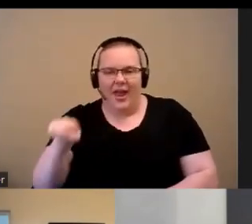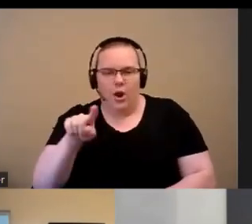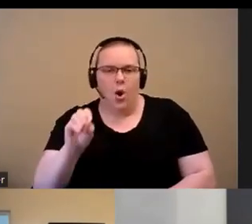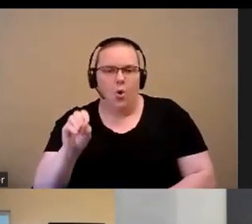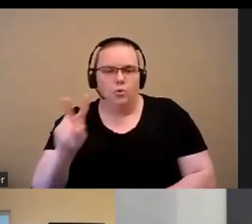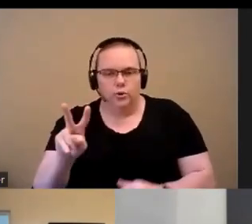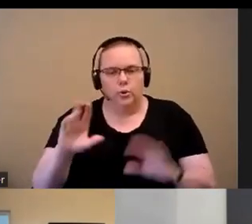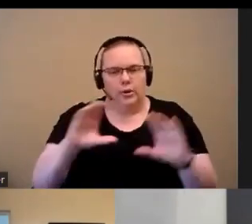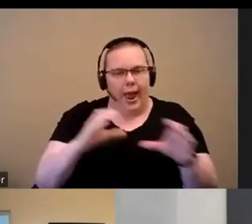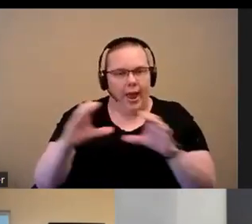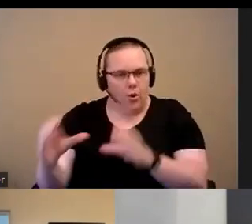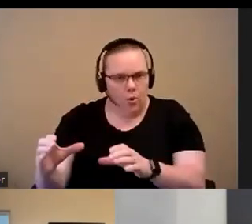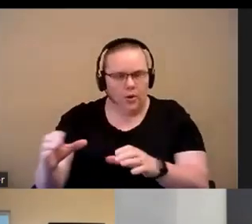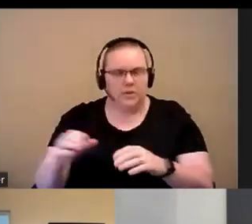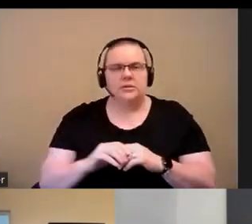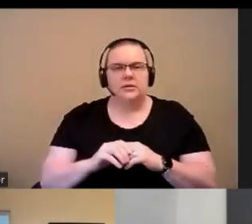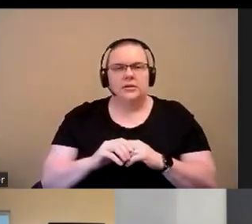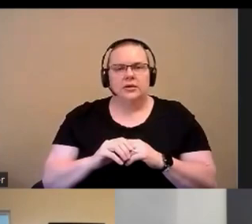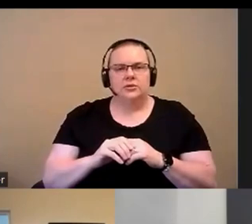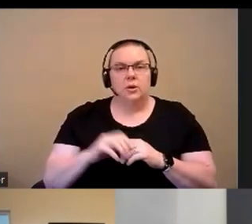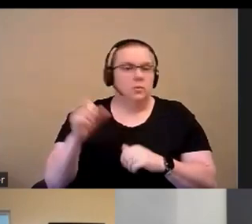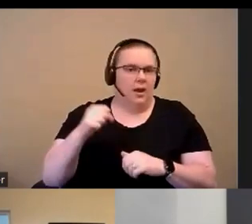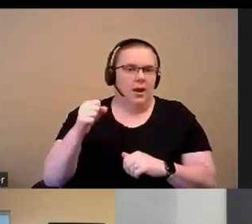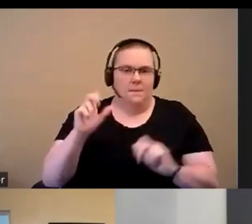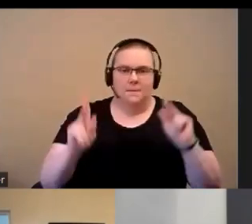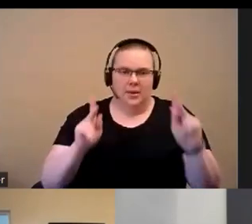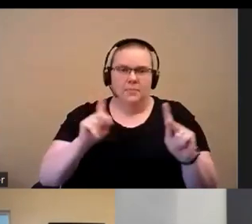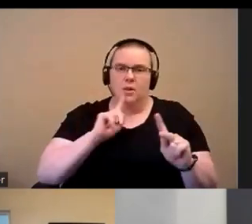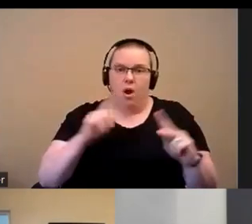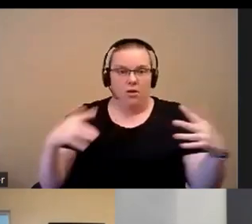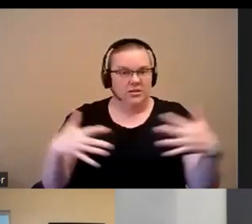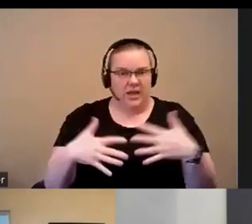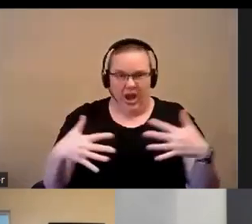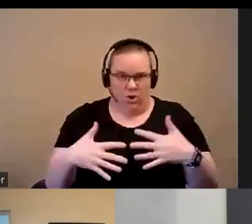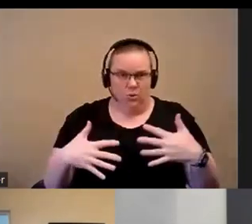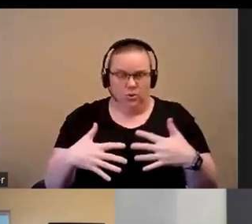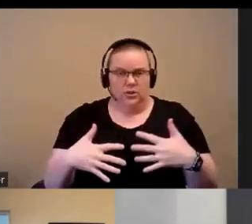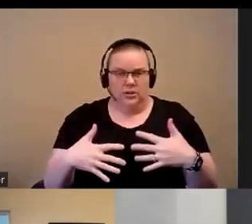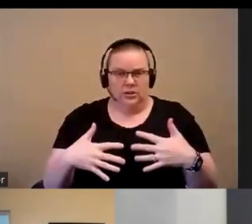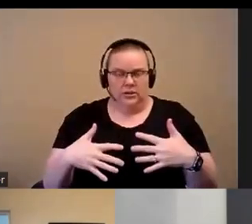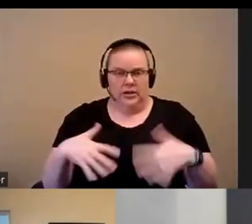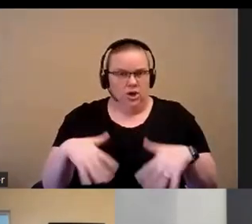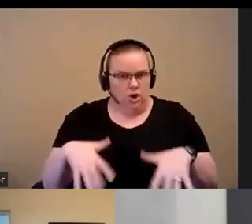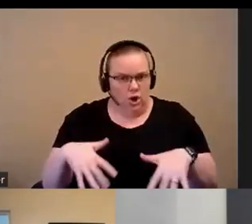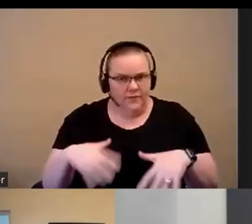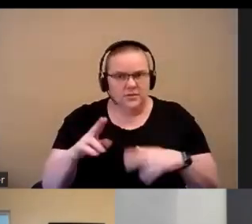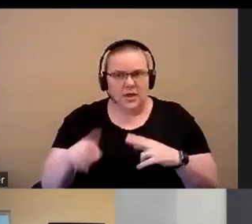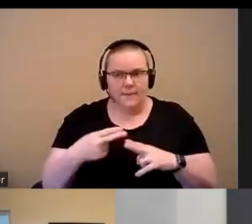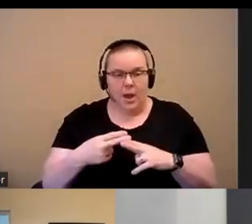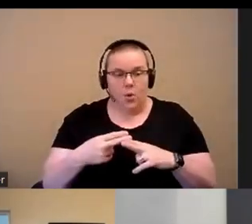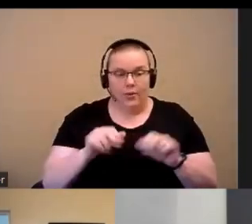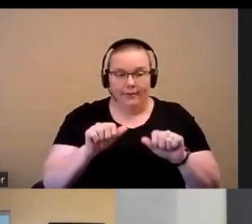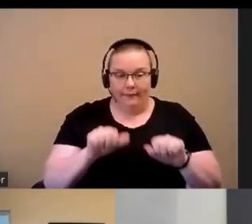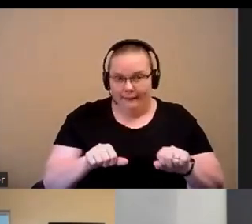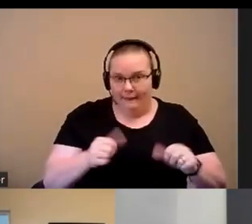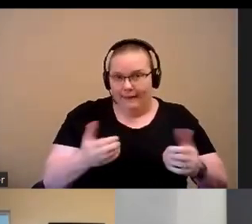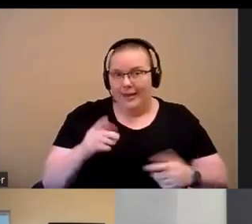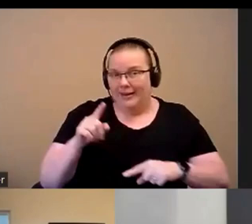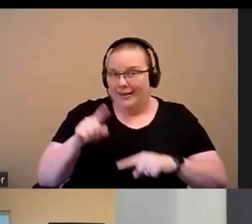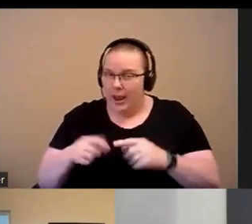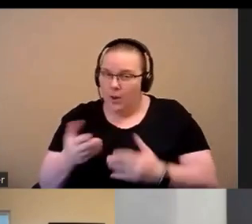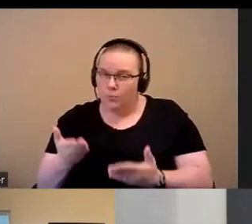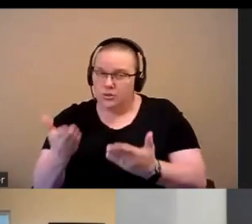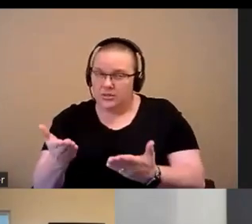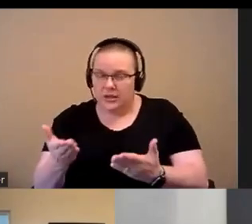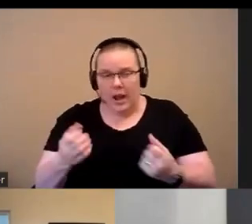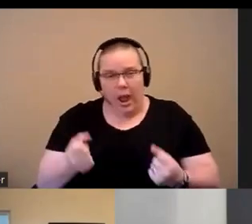category. So yeah, people definitely are scared as to like what kind of things they can or can't present. How much